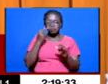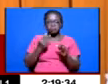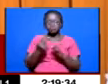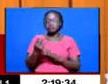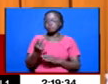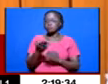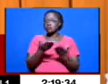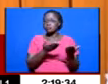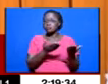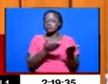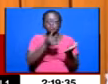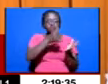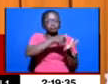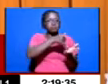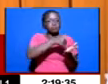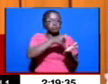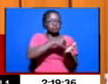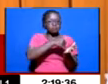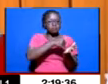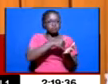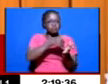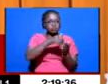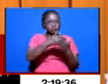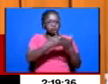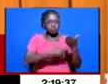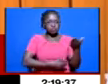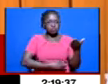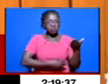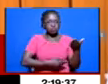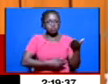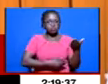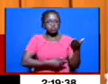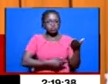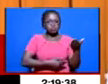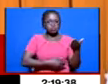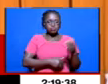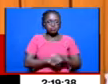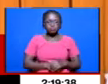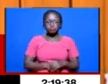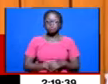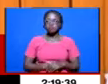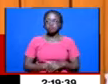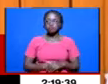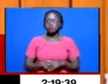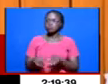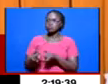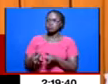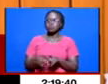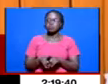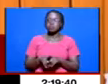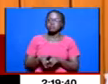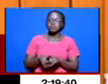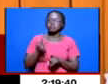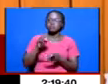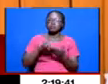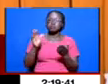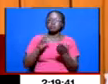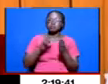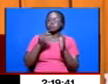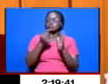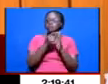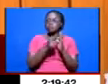which is contained in this opinion and judgment, and also one more issue. The other issue is